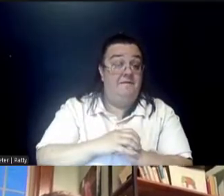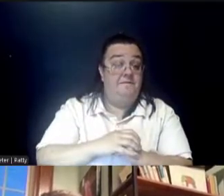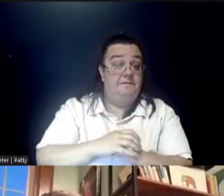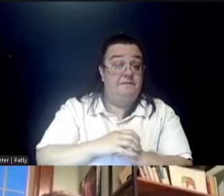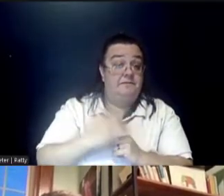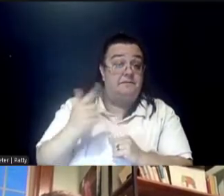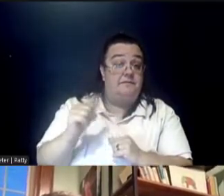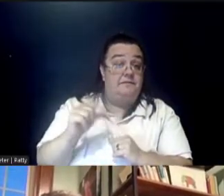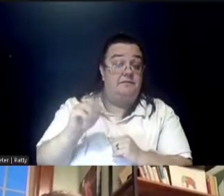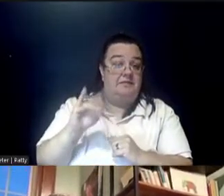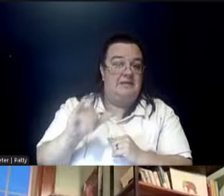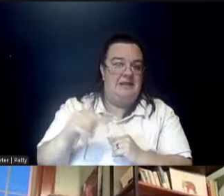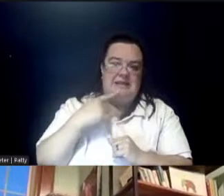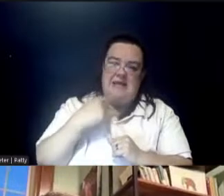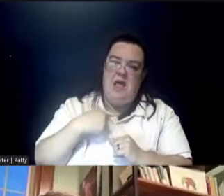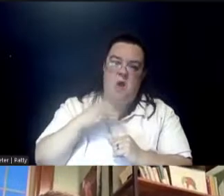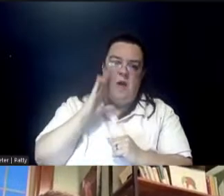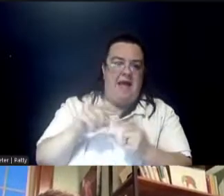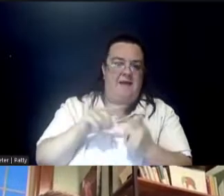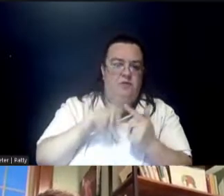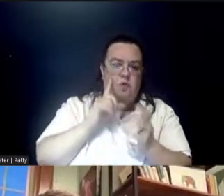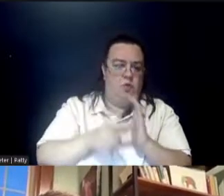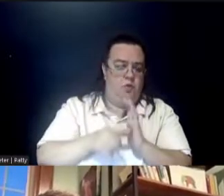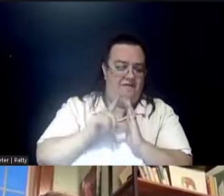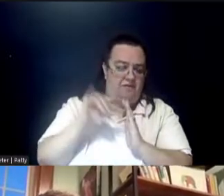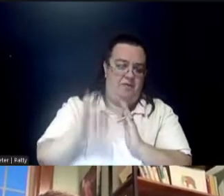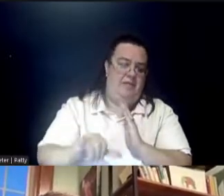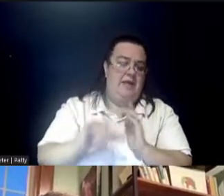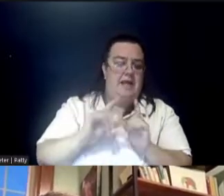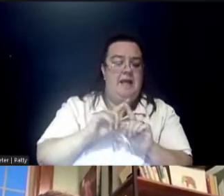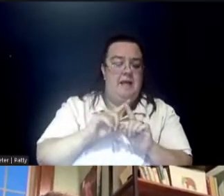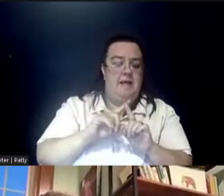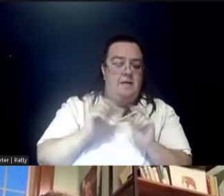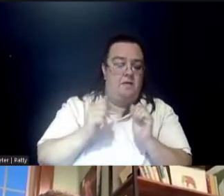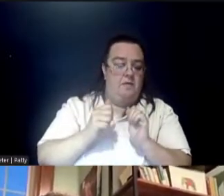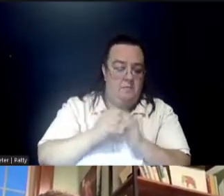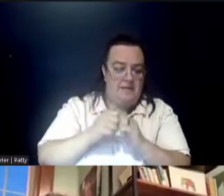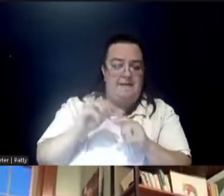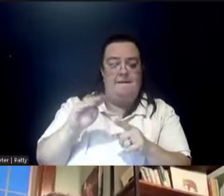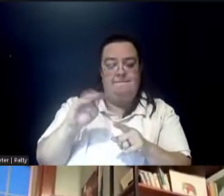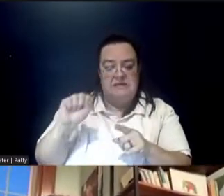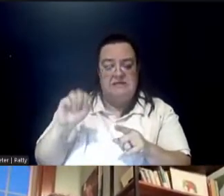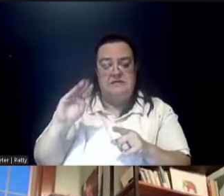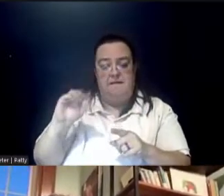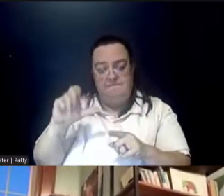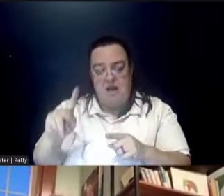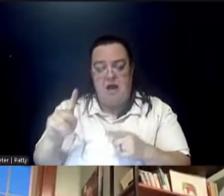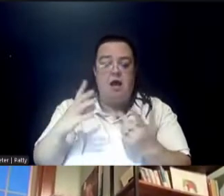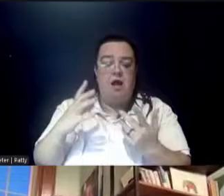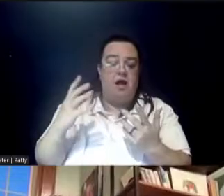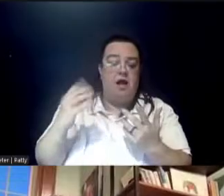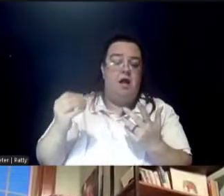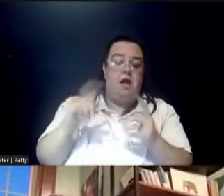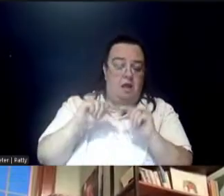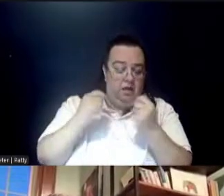I would have to review this with council, with Ms. Mock and the team, but